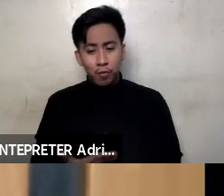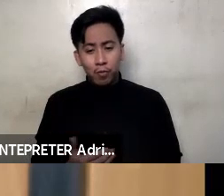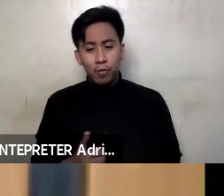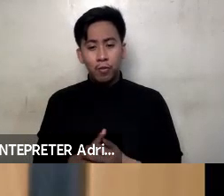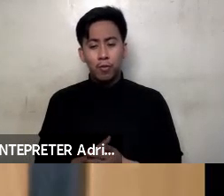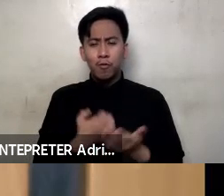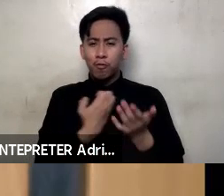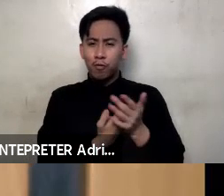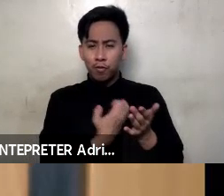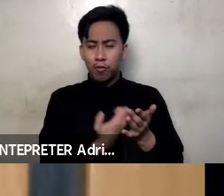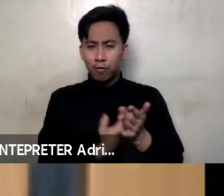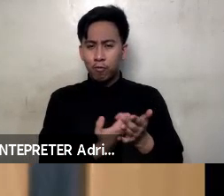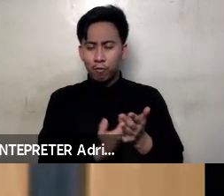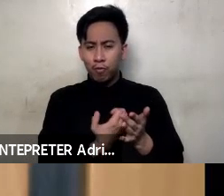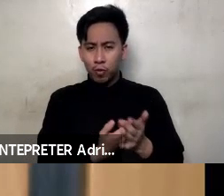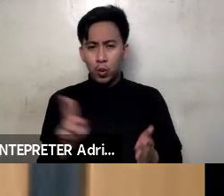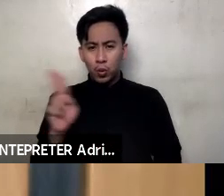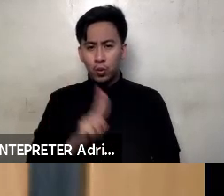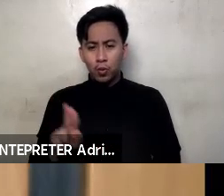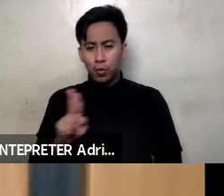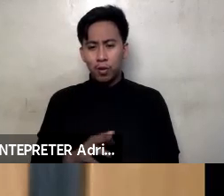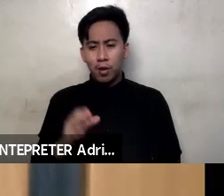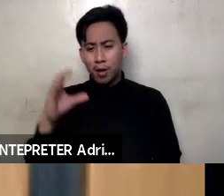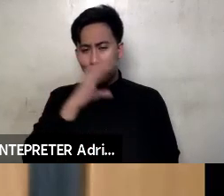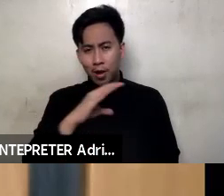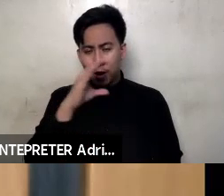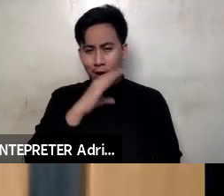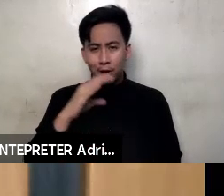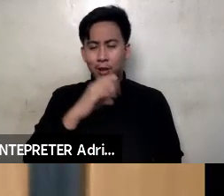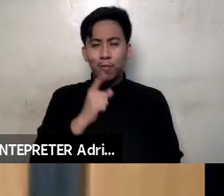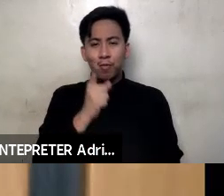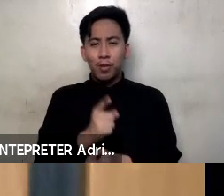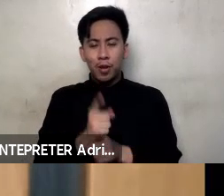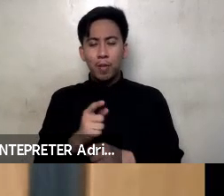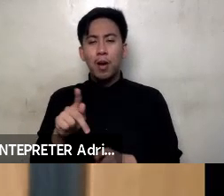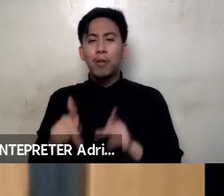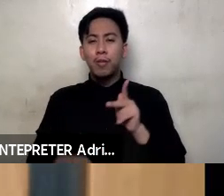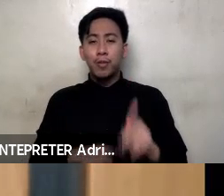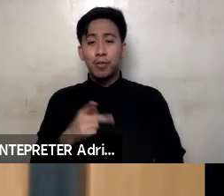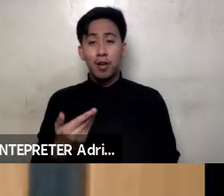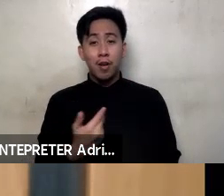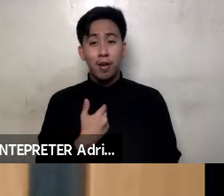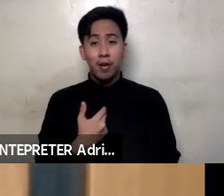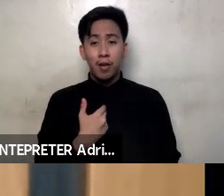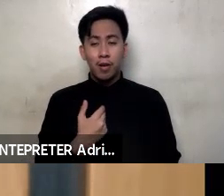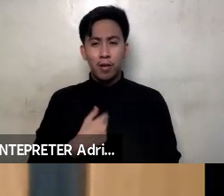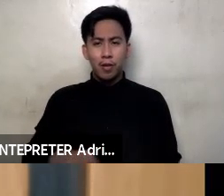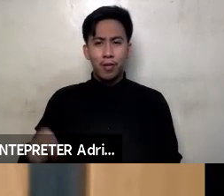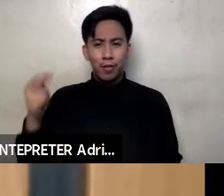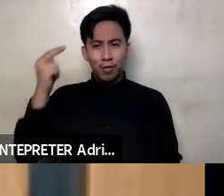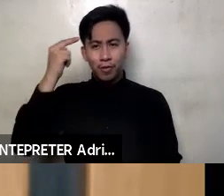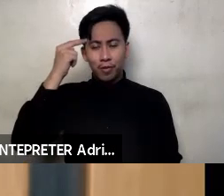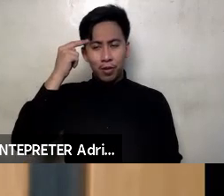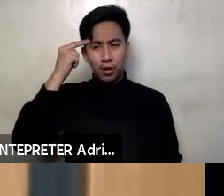5. Finding and hiring the right people. I'm Lino Montilla,